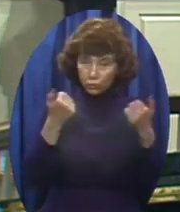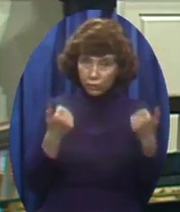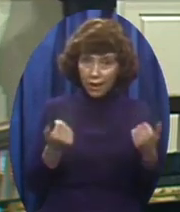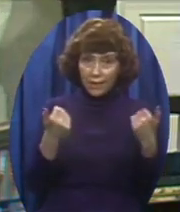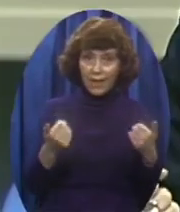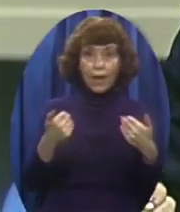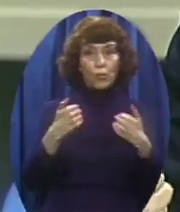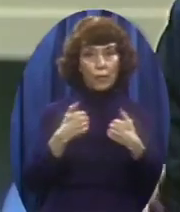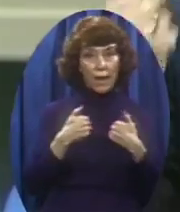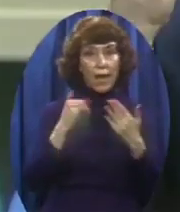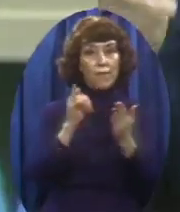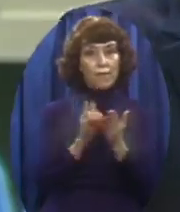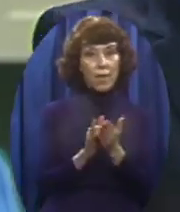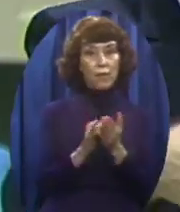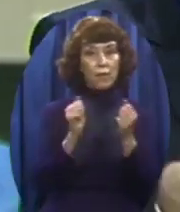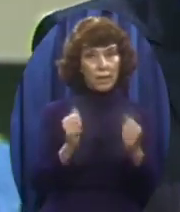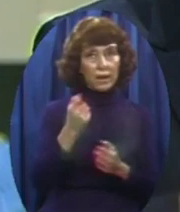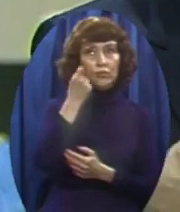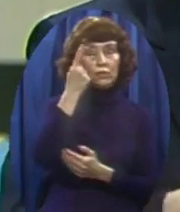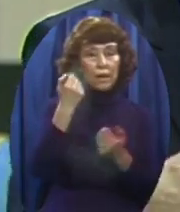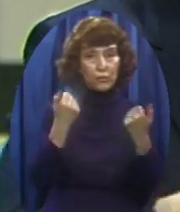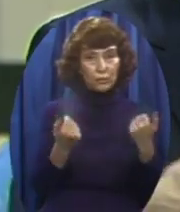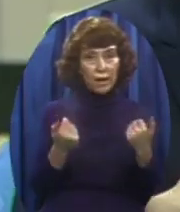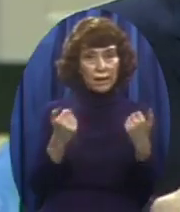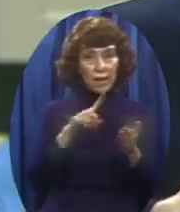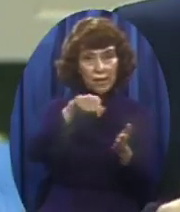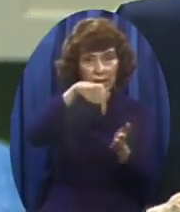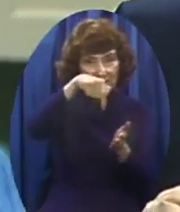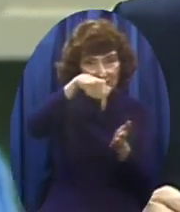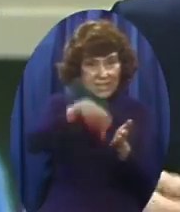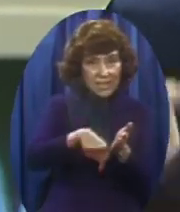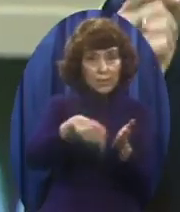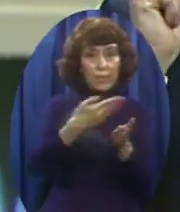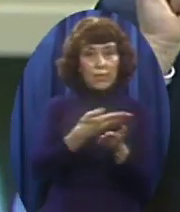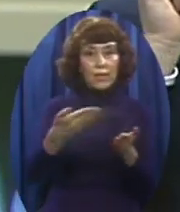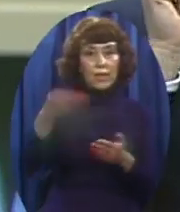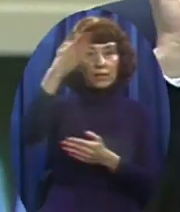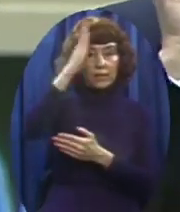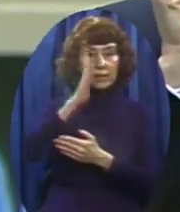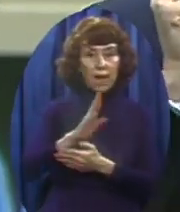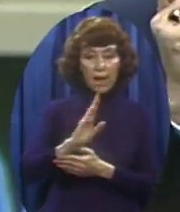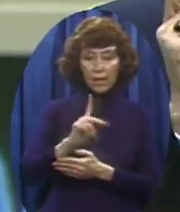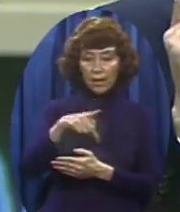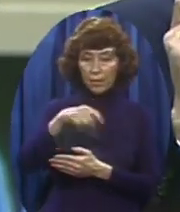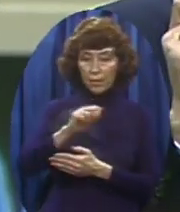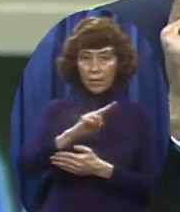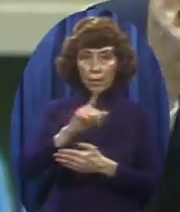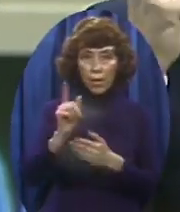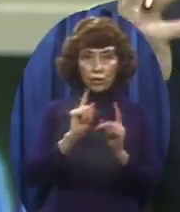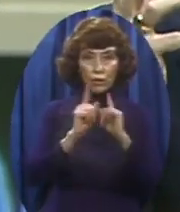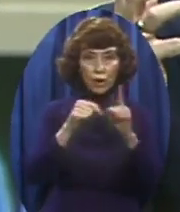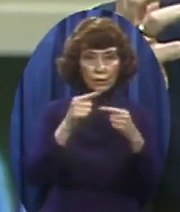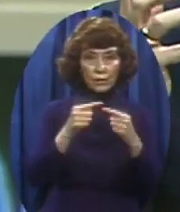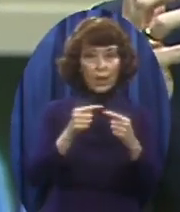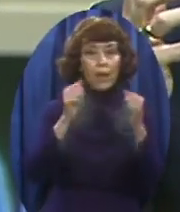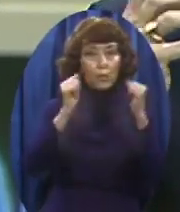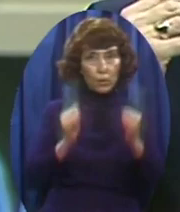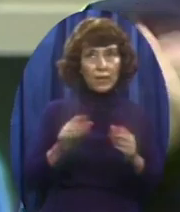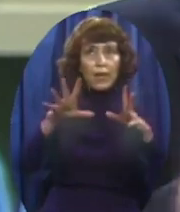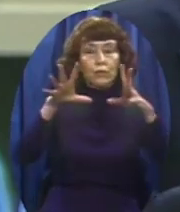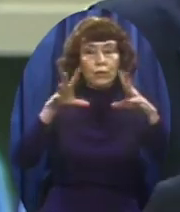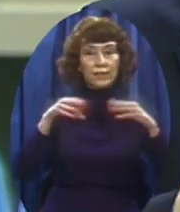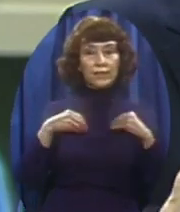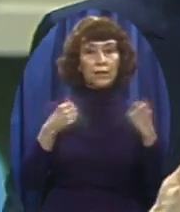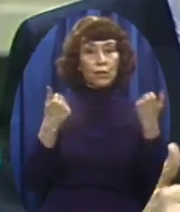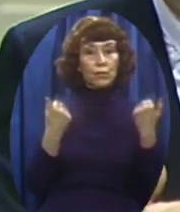now. That means the deep things of God that Paul talks about there are knowable, receivable. And